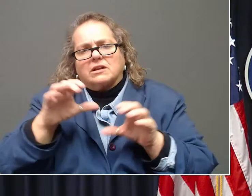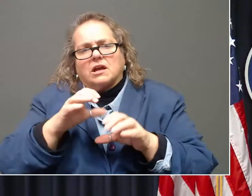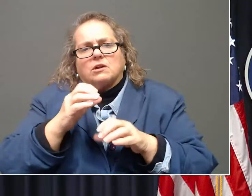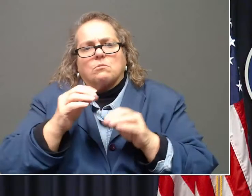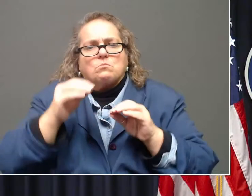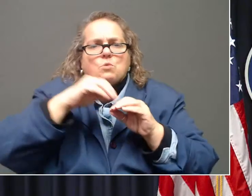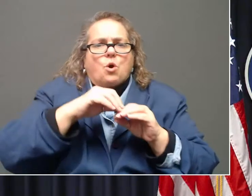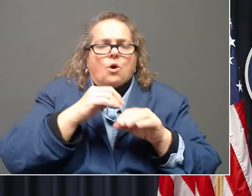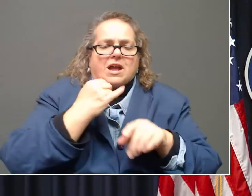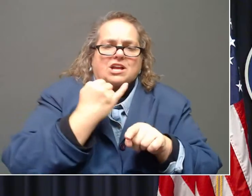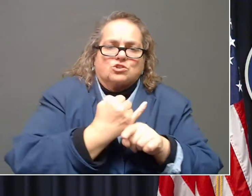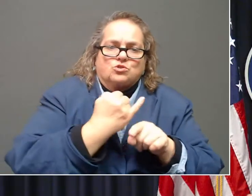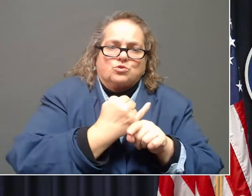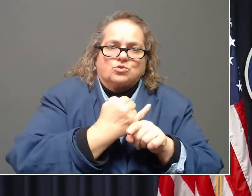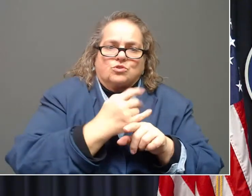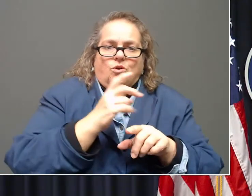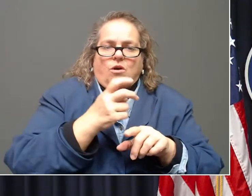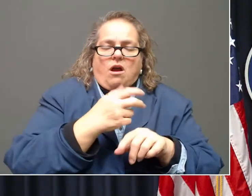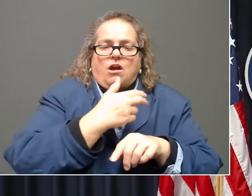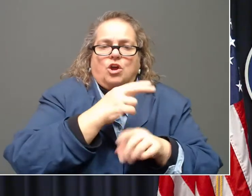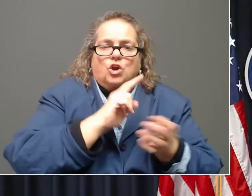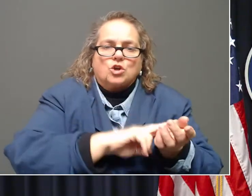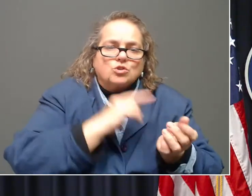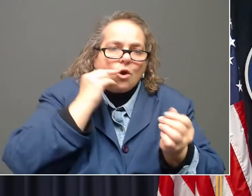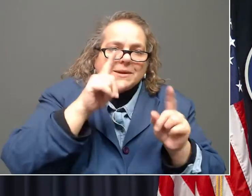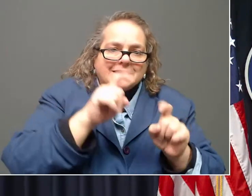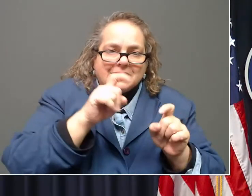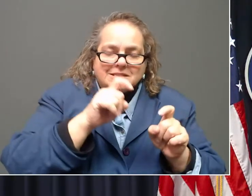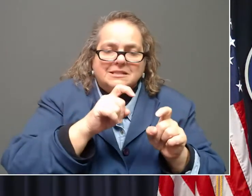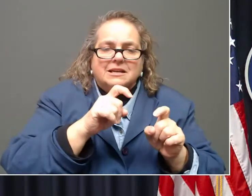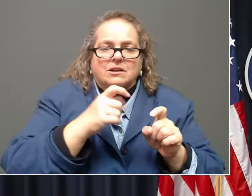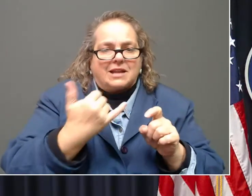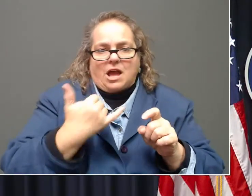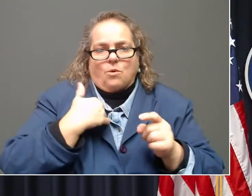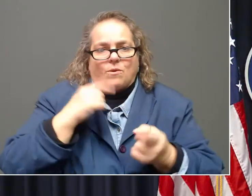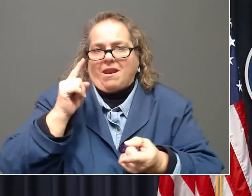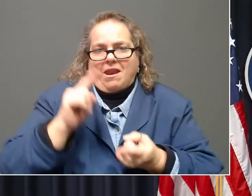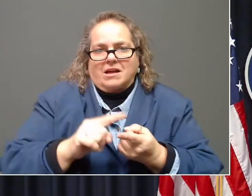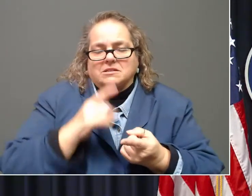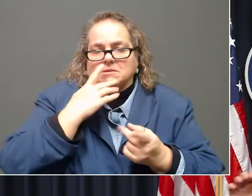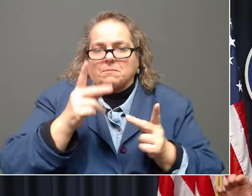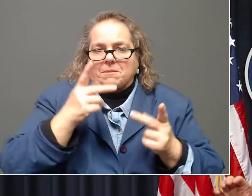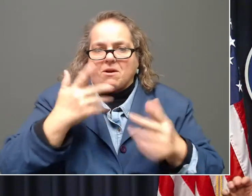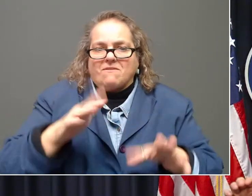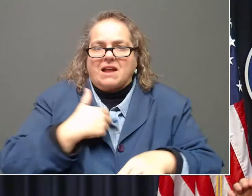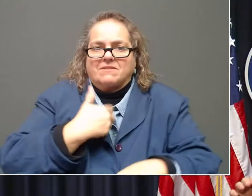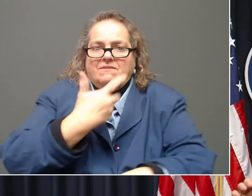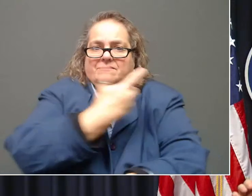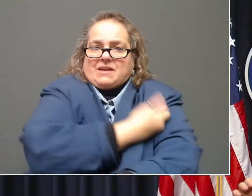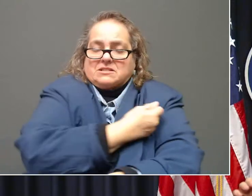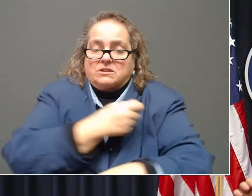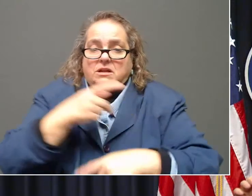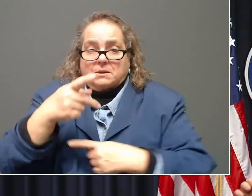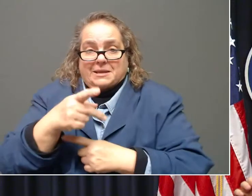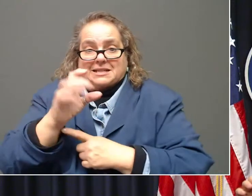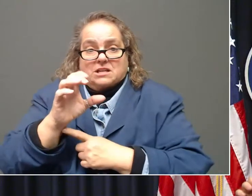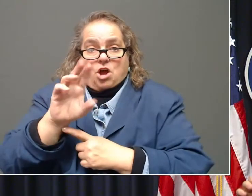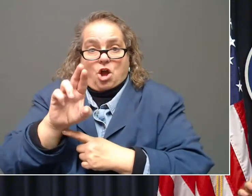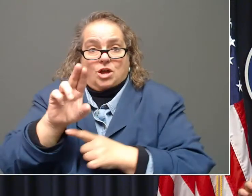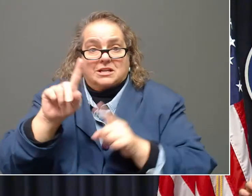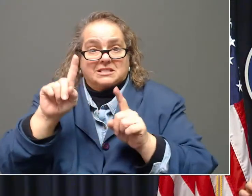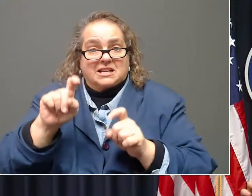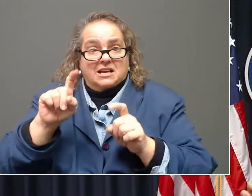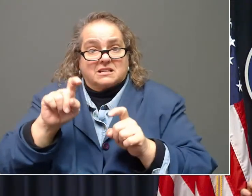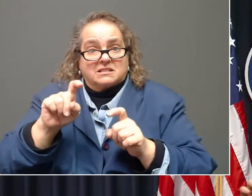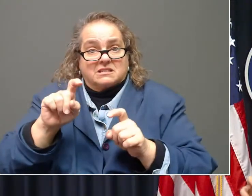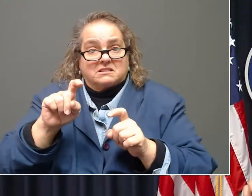but being a little bit concerned that there may not be as many people getting tested. Has there been a drop-off in Kentucky of testing, and